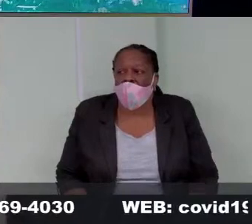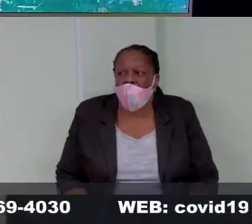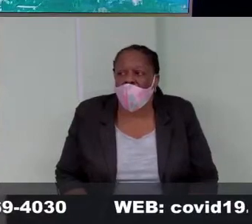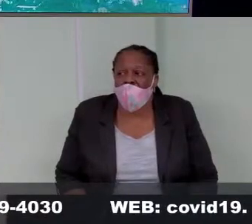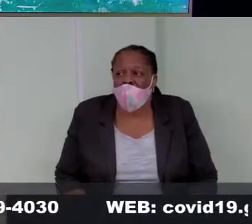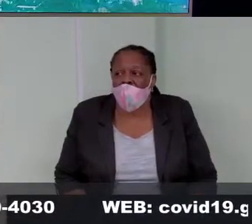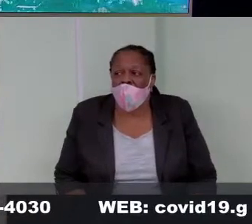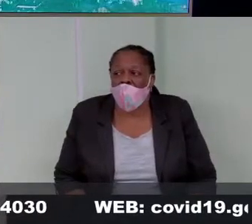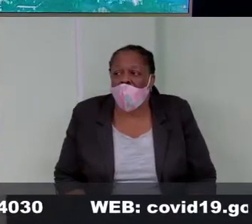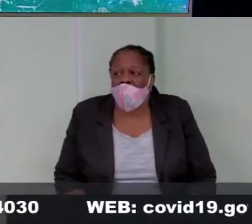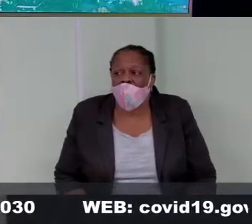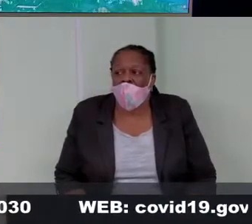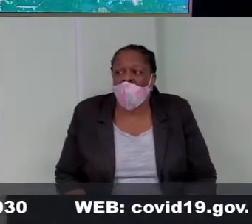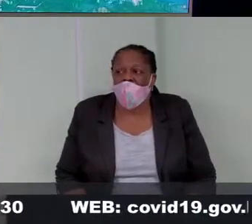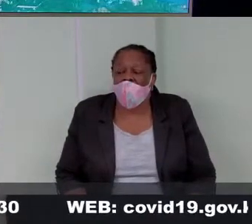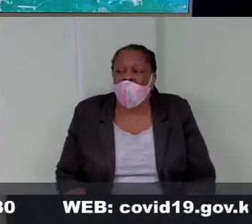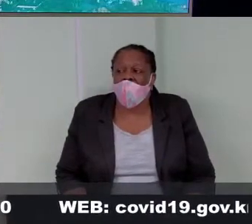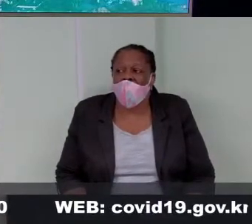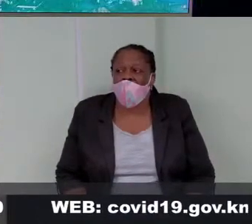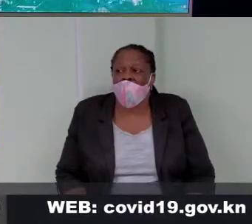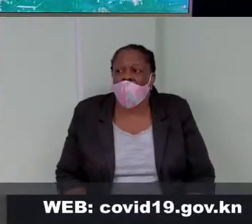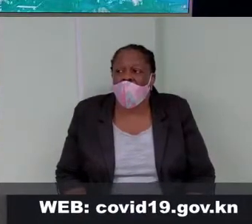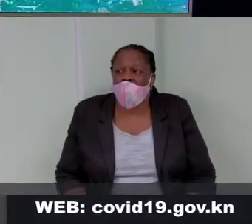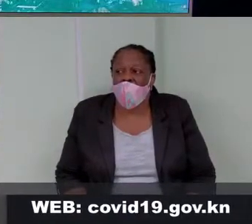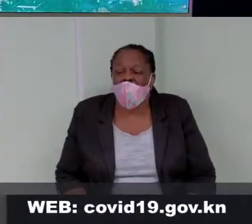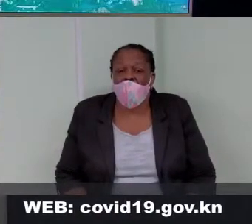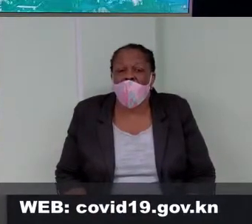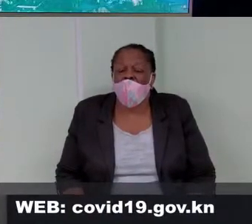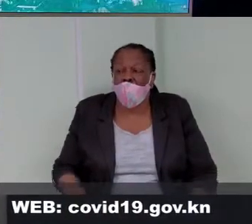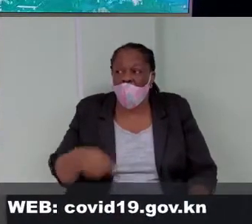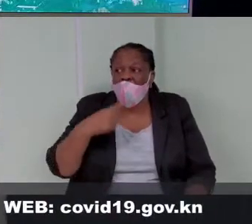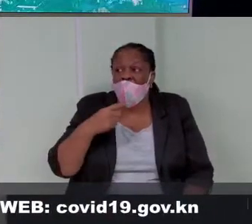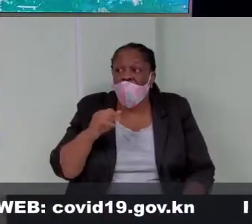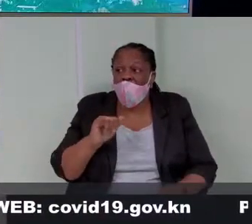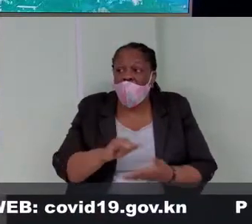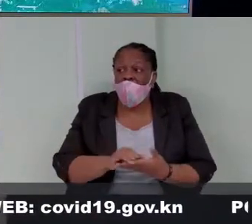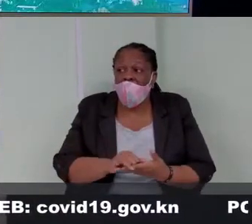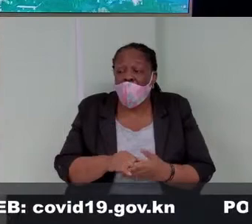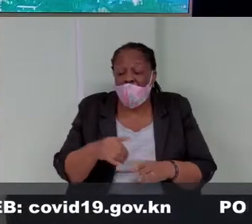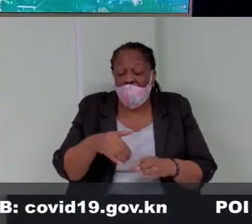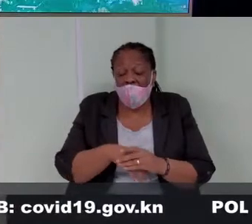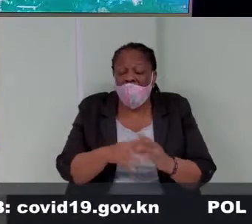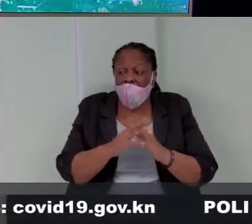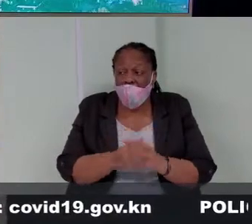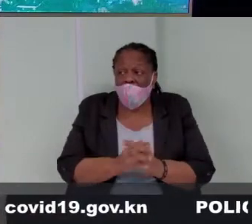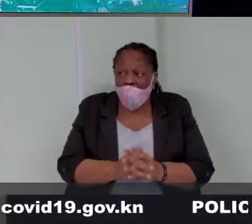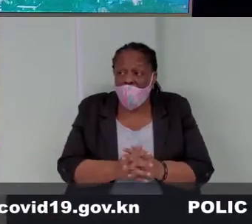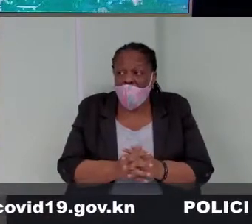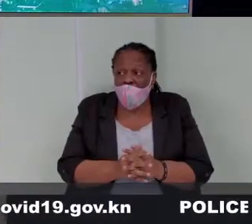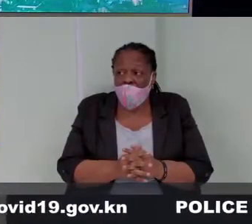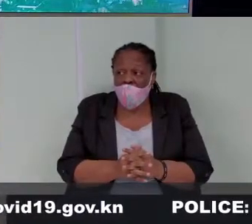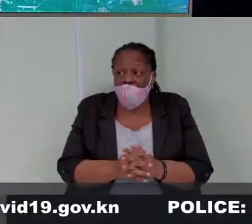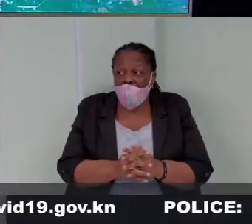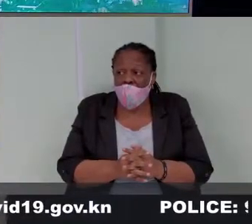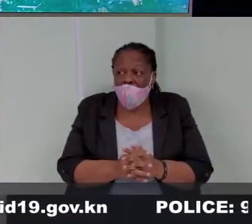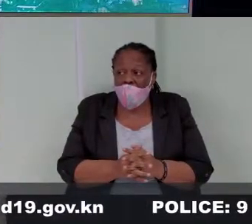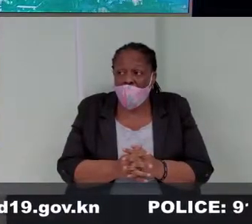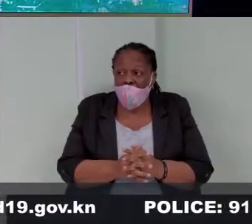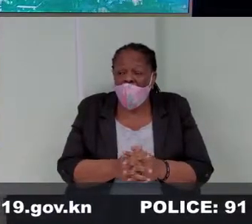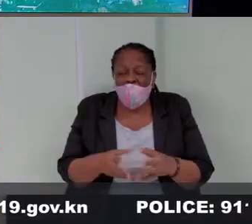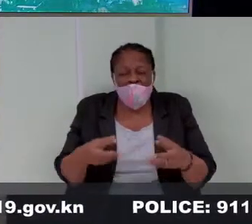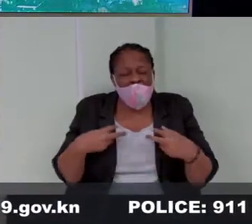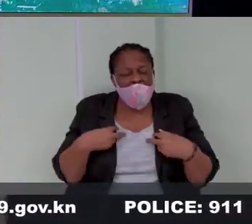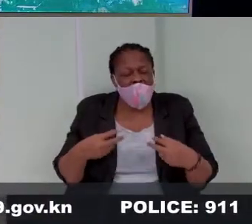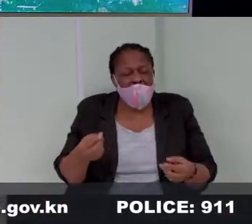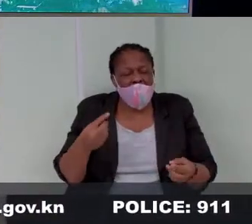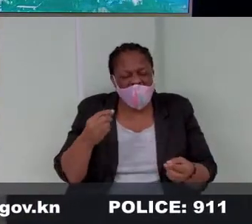office that's located in Washington, D.C., that in the United States of America, it's a reasonable request,